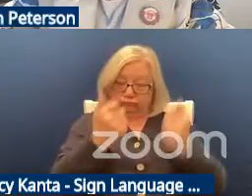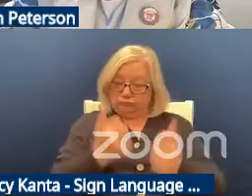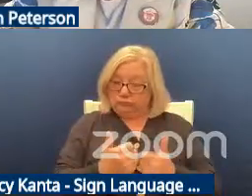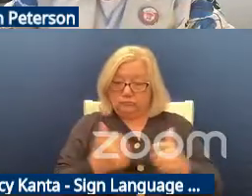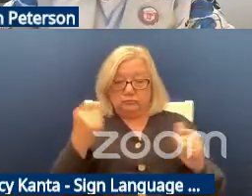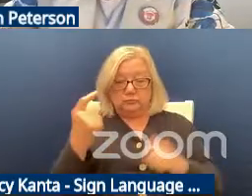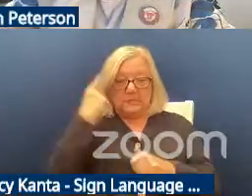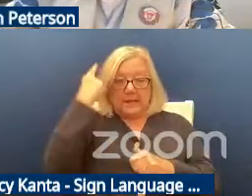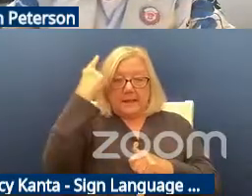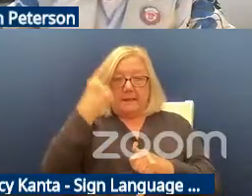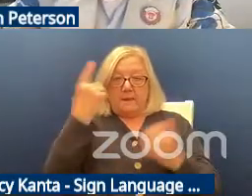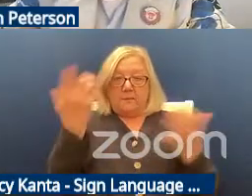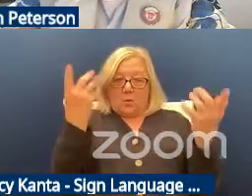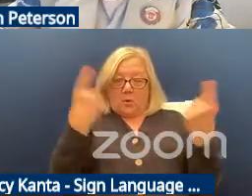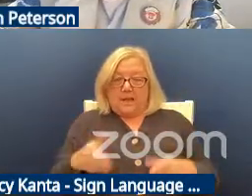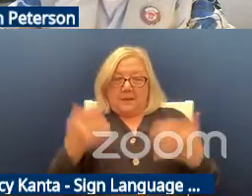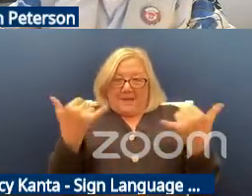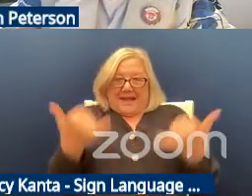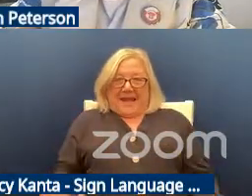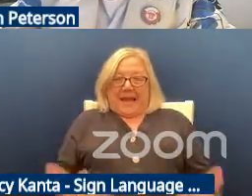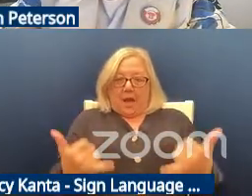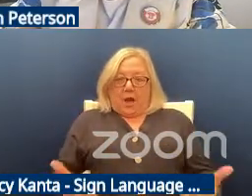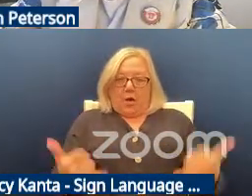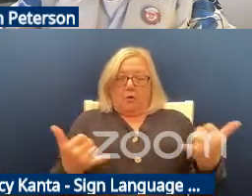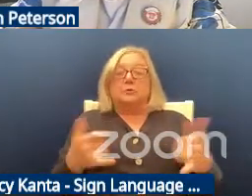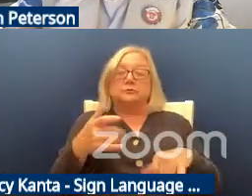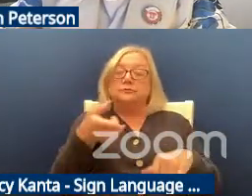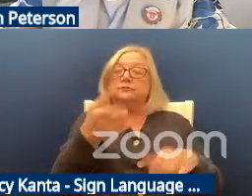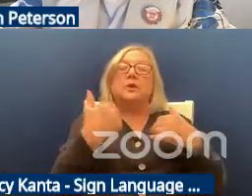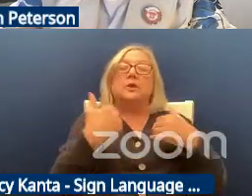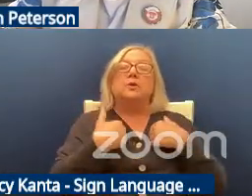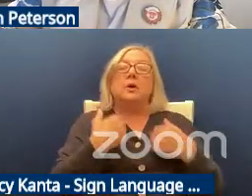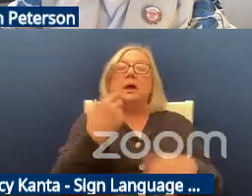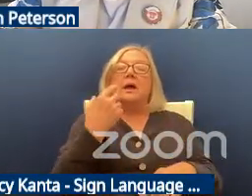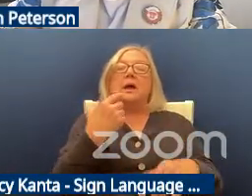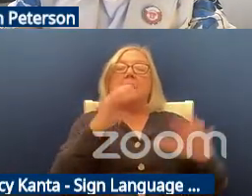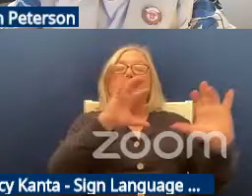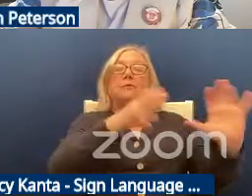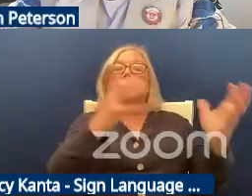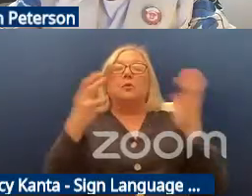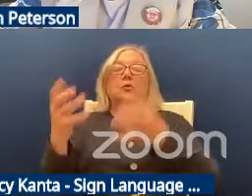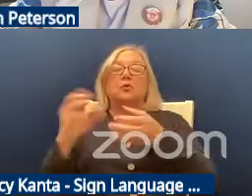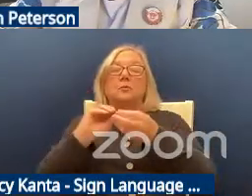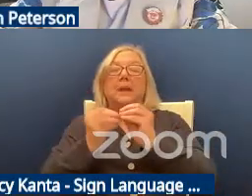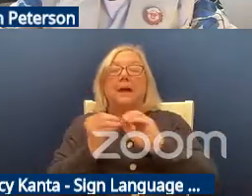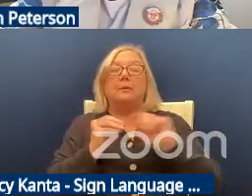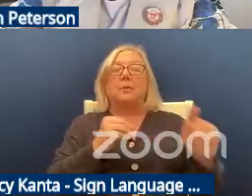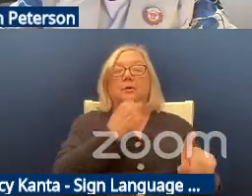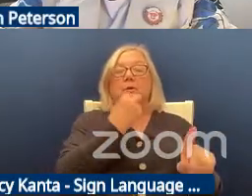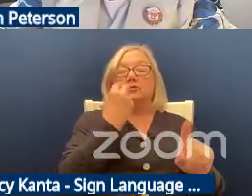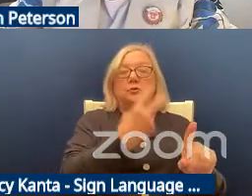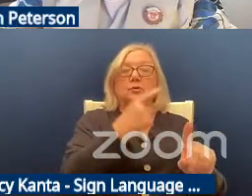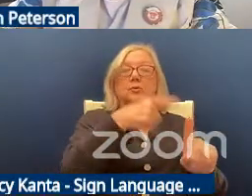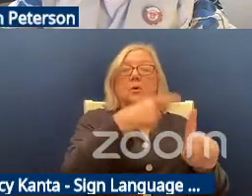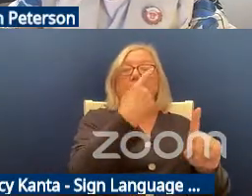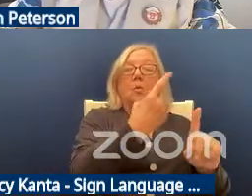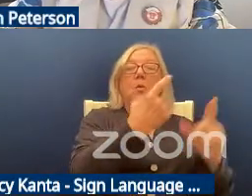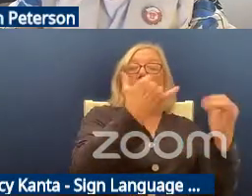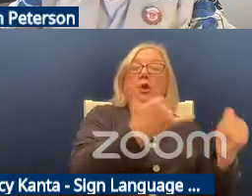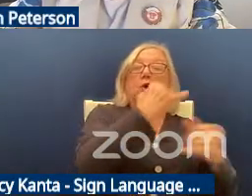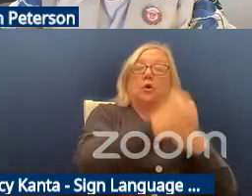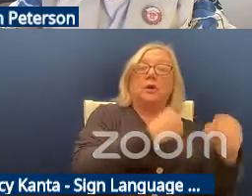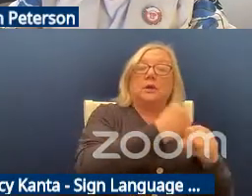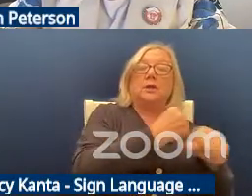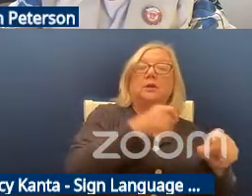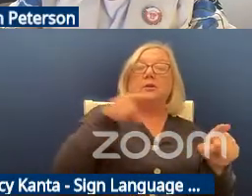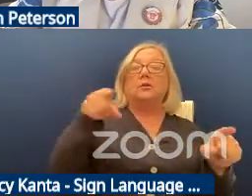situation, that's why you have two sets of numbers. One is current year, one is a forecast year or